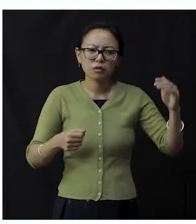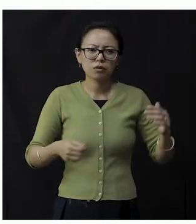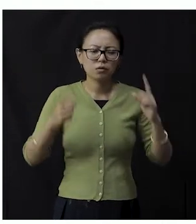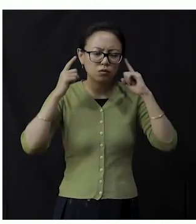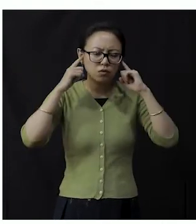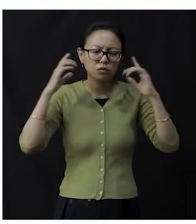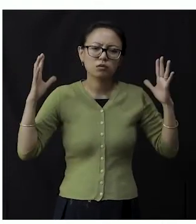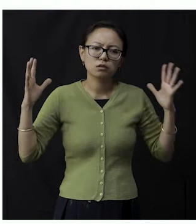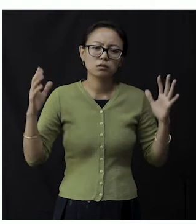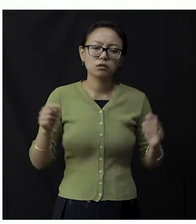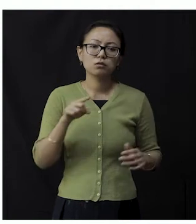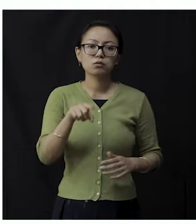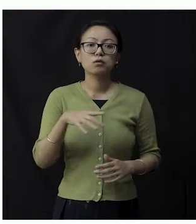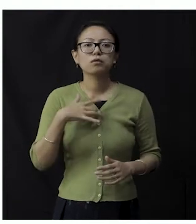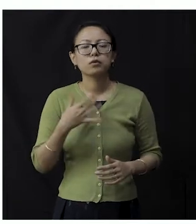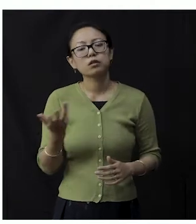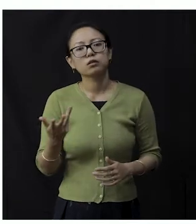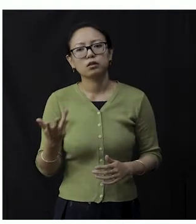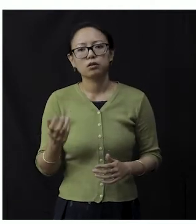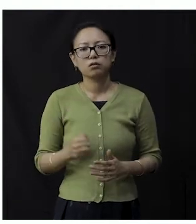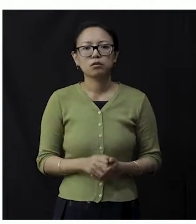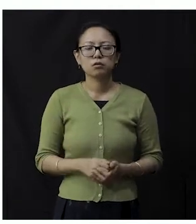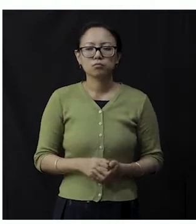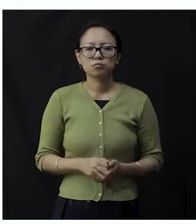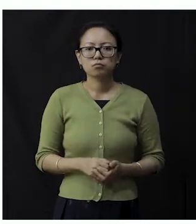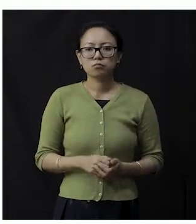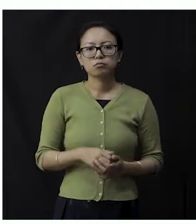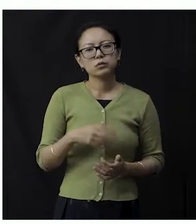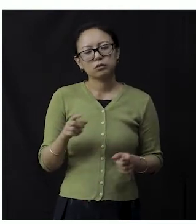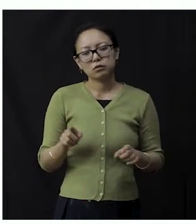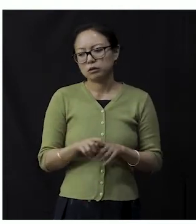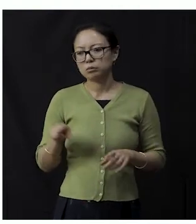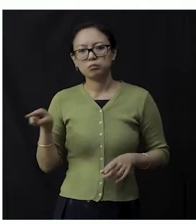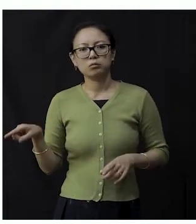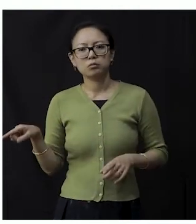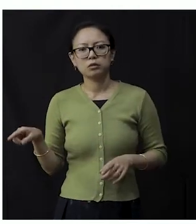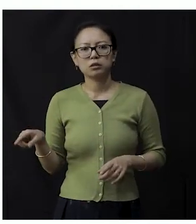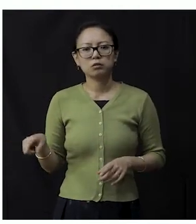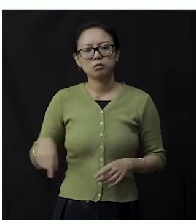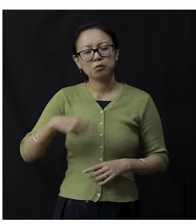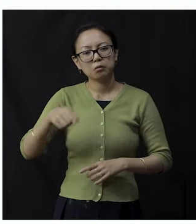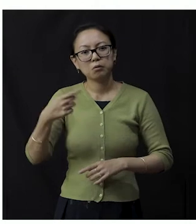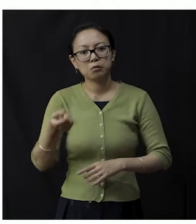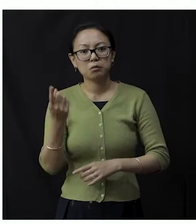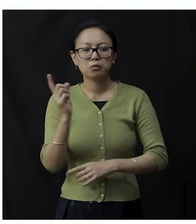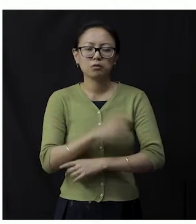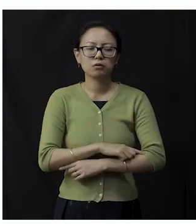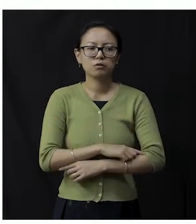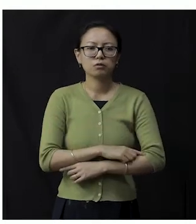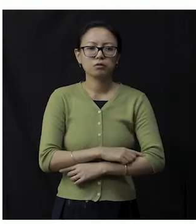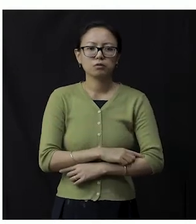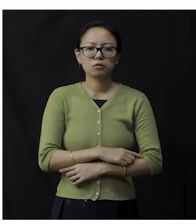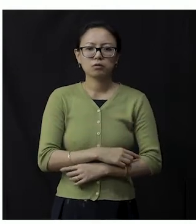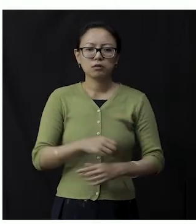very harsh. He used to just take the tin cans, remember? Those Coke and Pepsi can, they make so